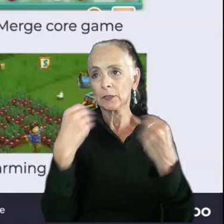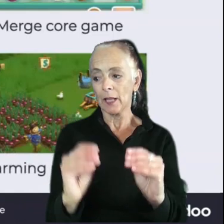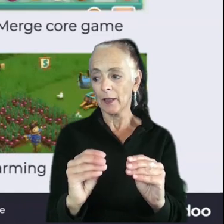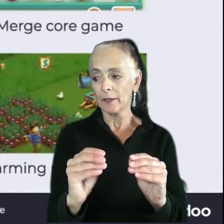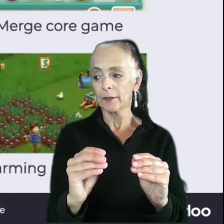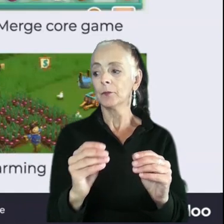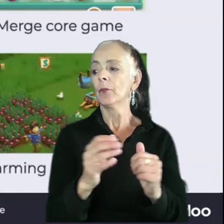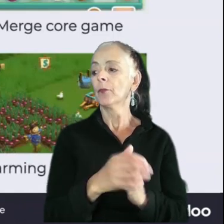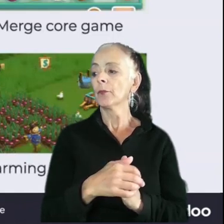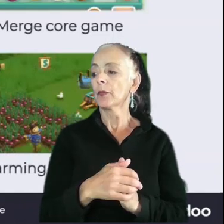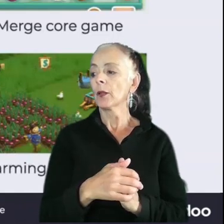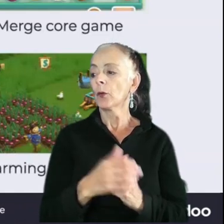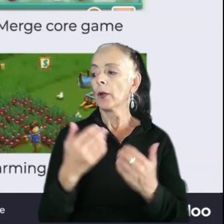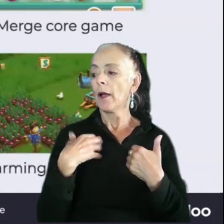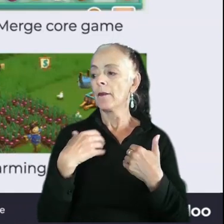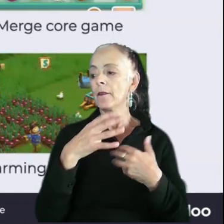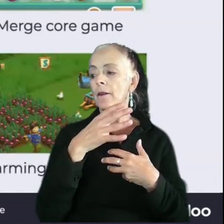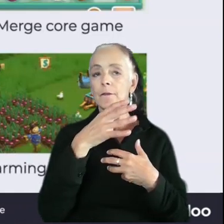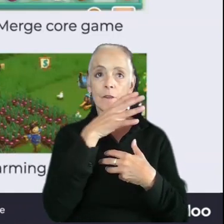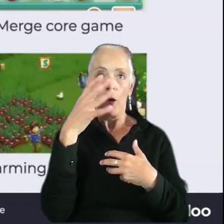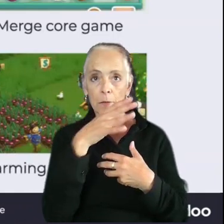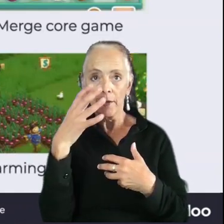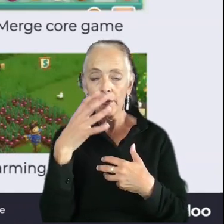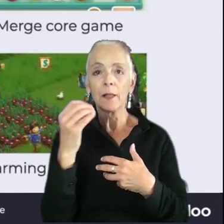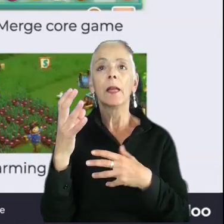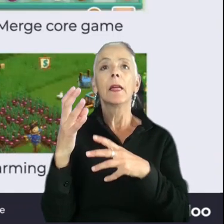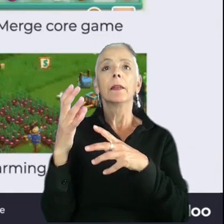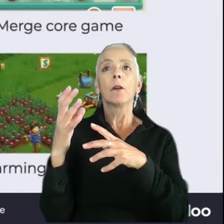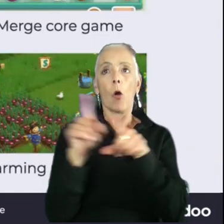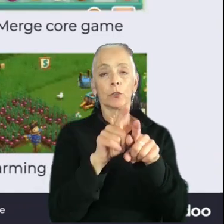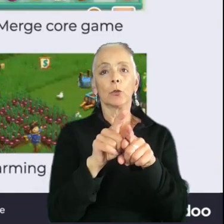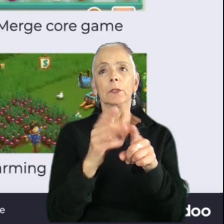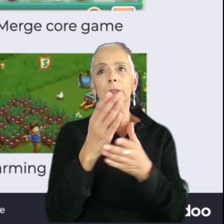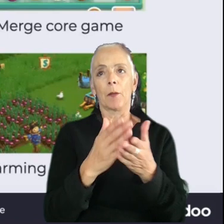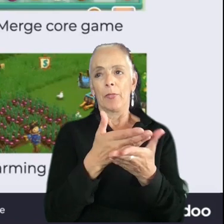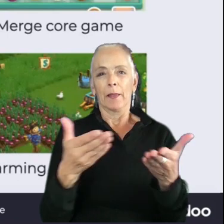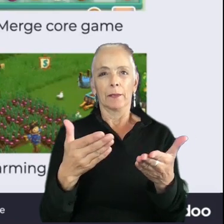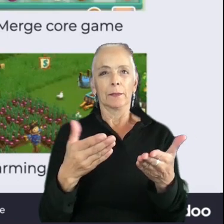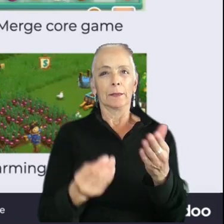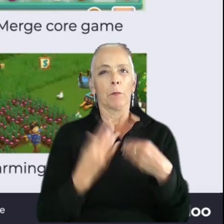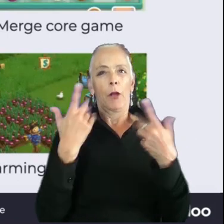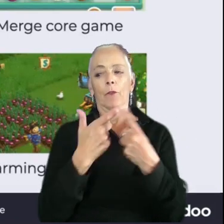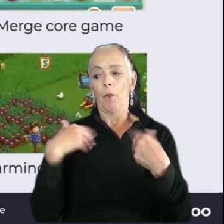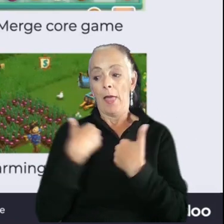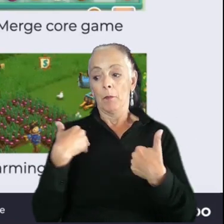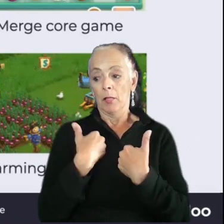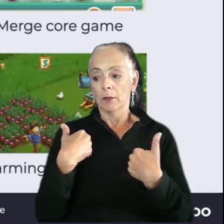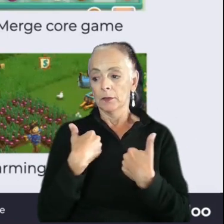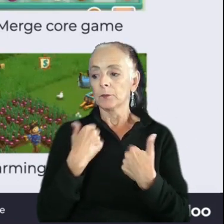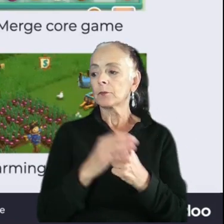Farmville. And we also have some elements inspired from Animal Crossing. So traditionally, most merge games